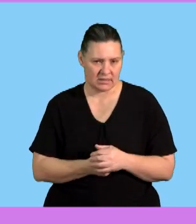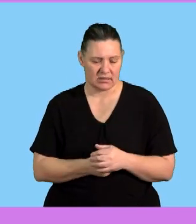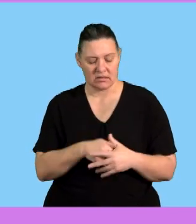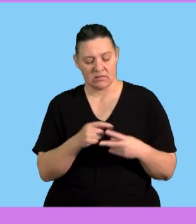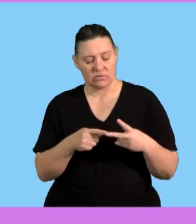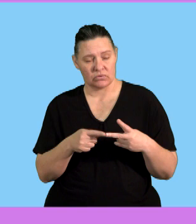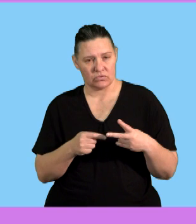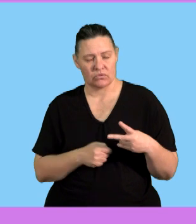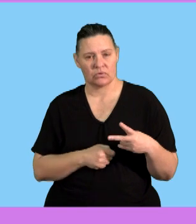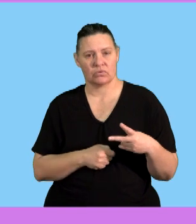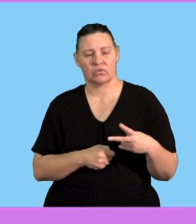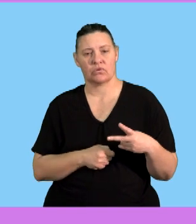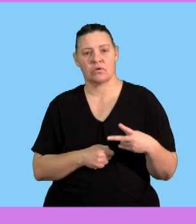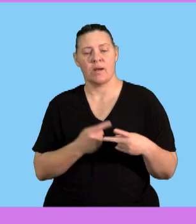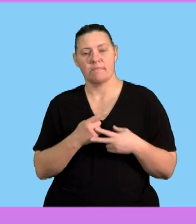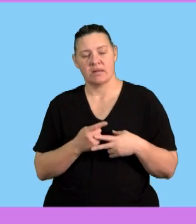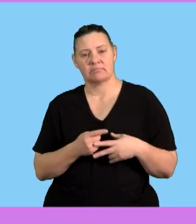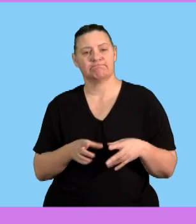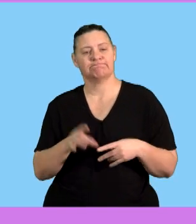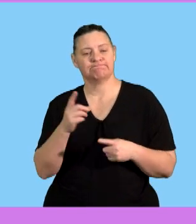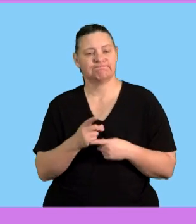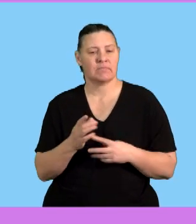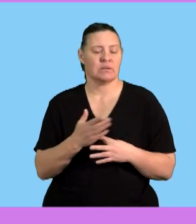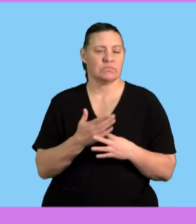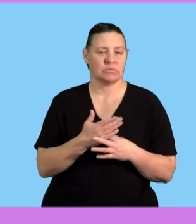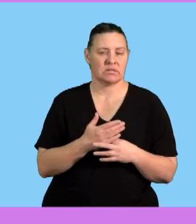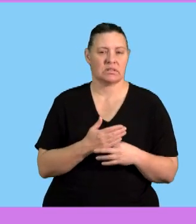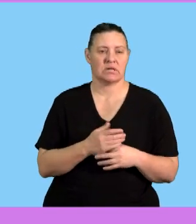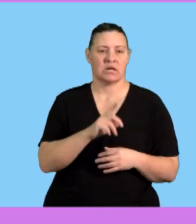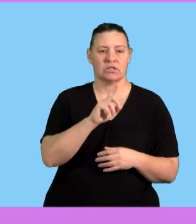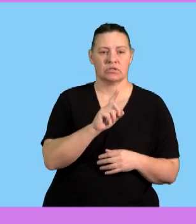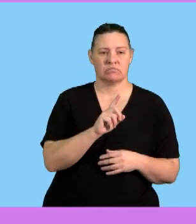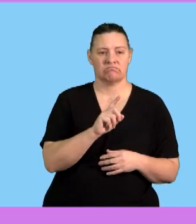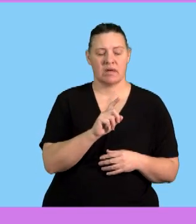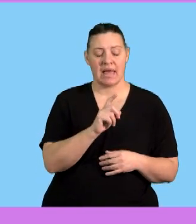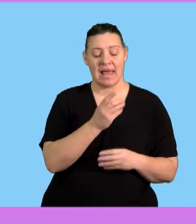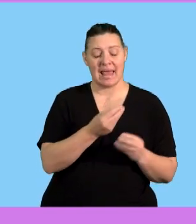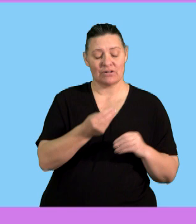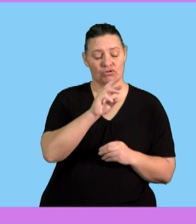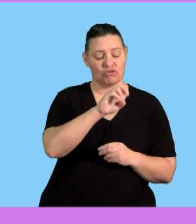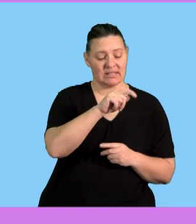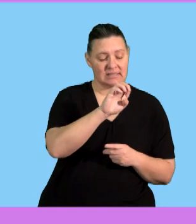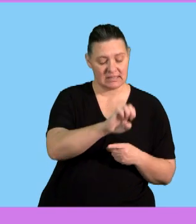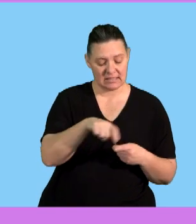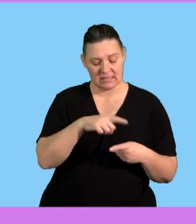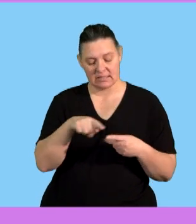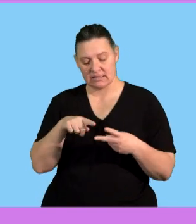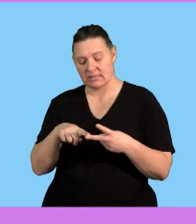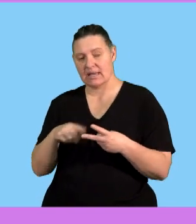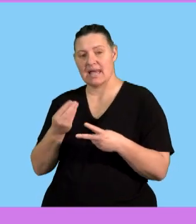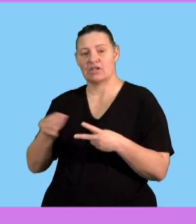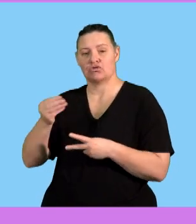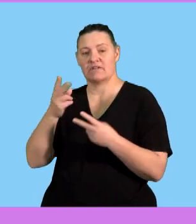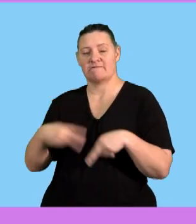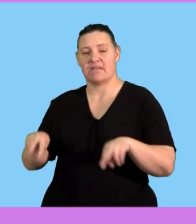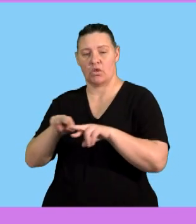And number 2, you need to be able to distinguish between the two terms, interest rate and interest